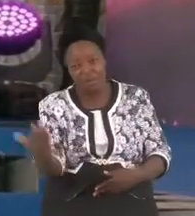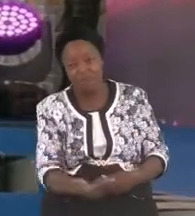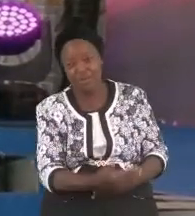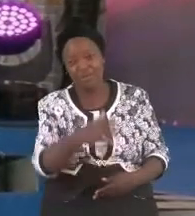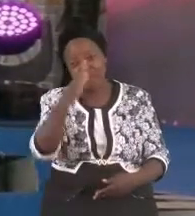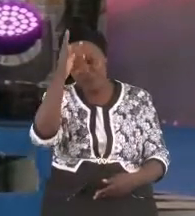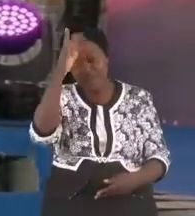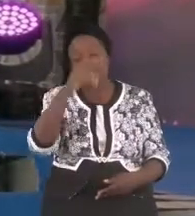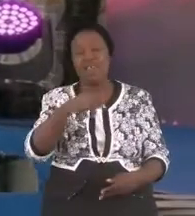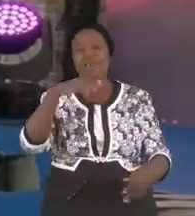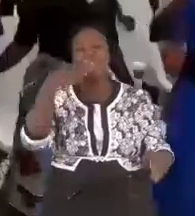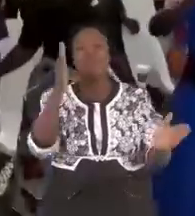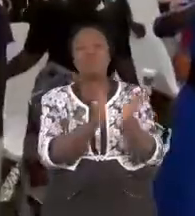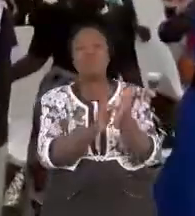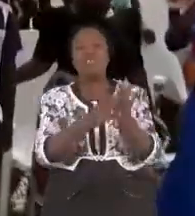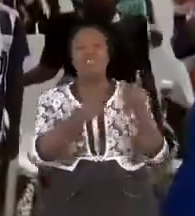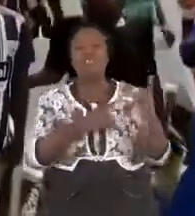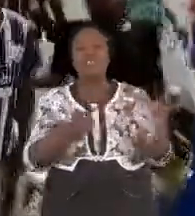Praise the Lord.